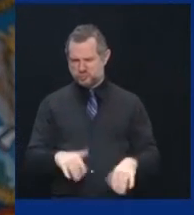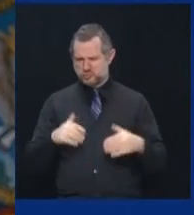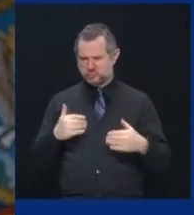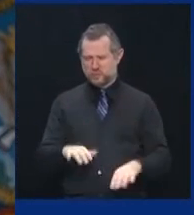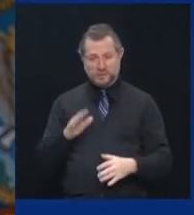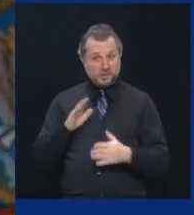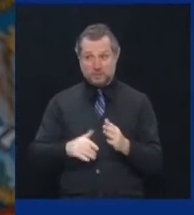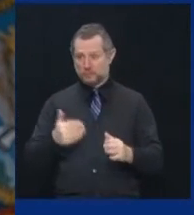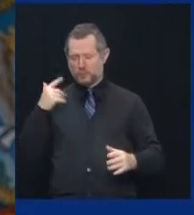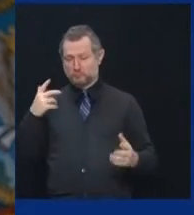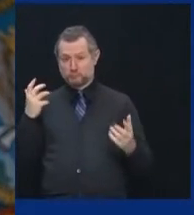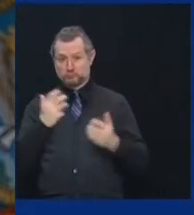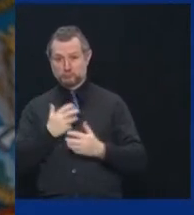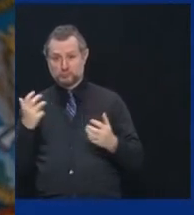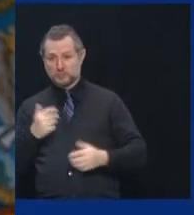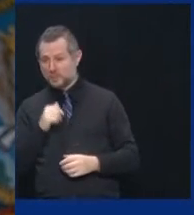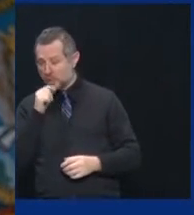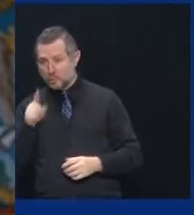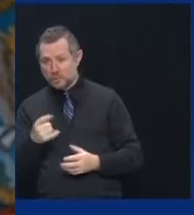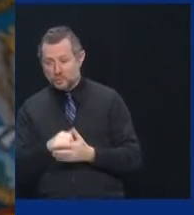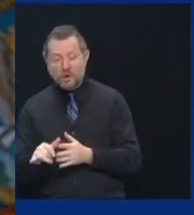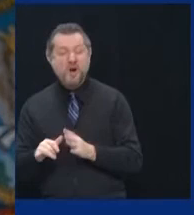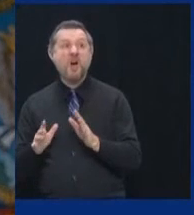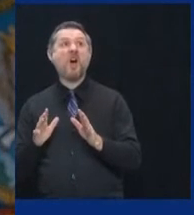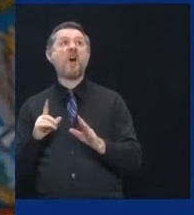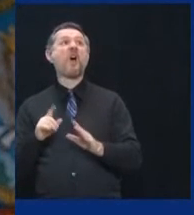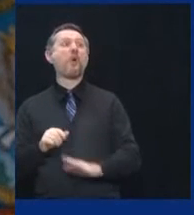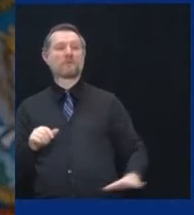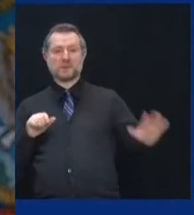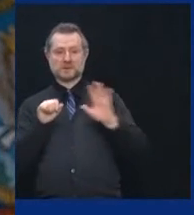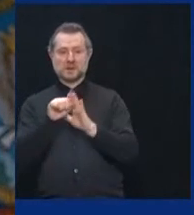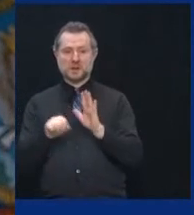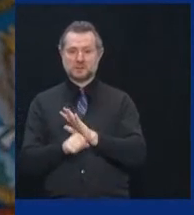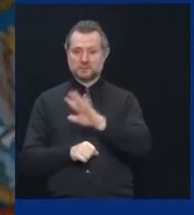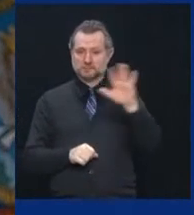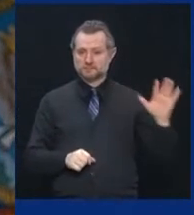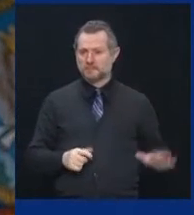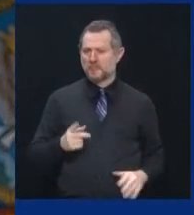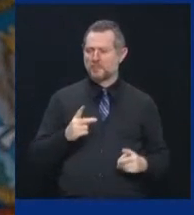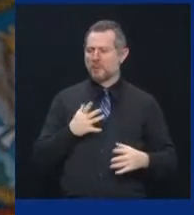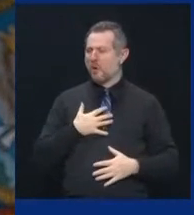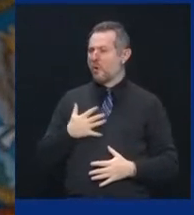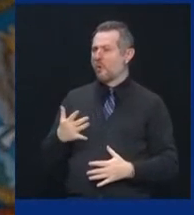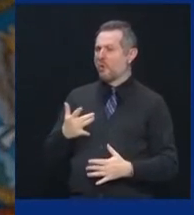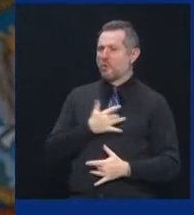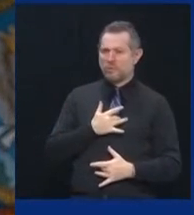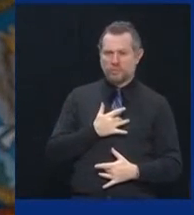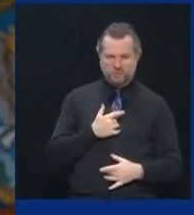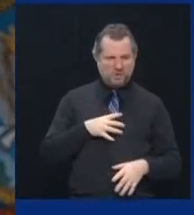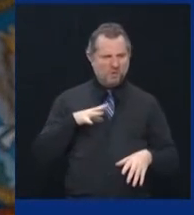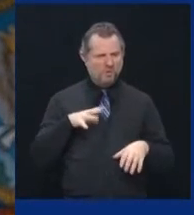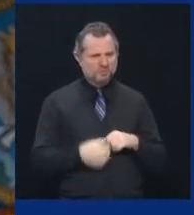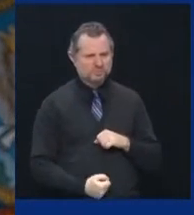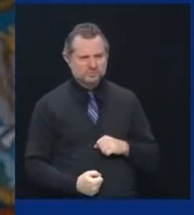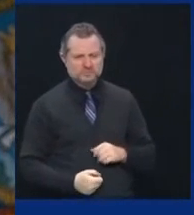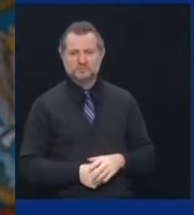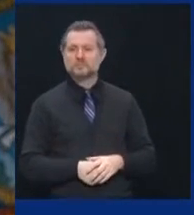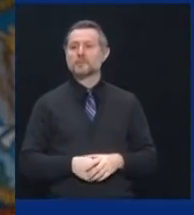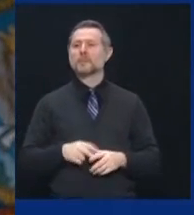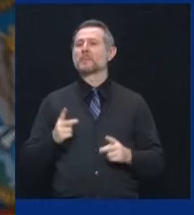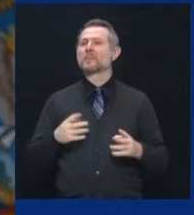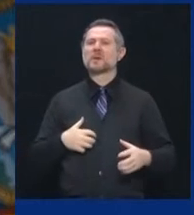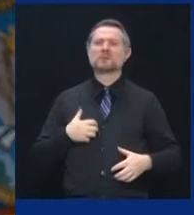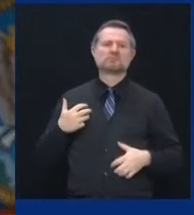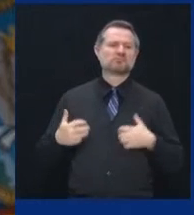is a national crisis. Feelings are deep and complex. Emotions run high on both